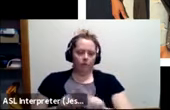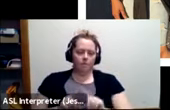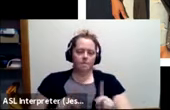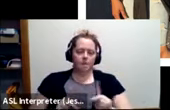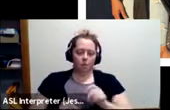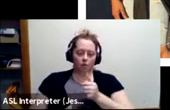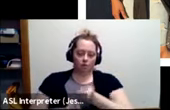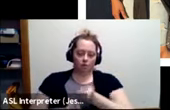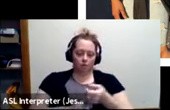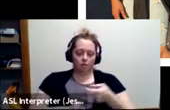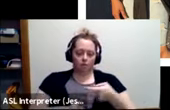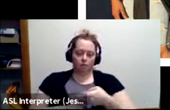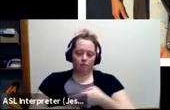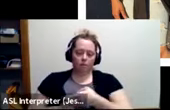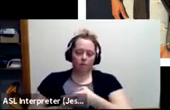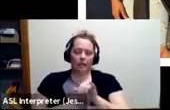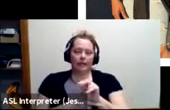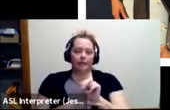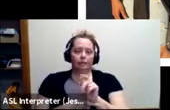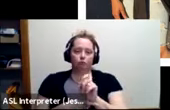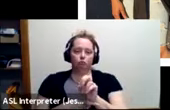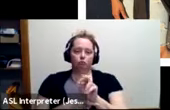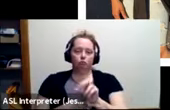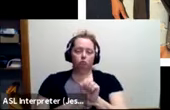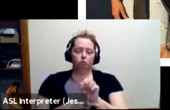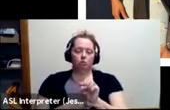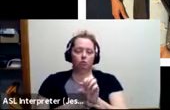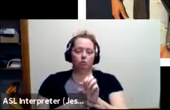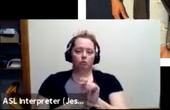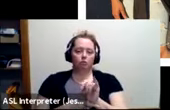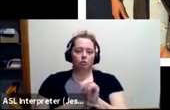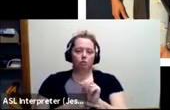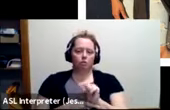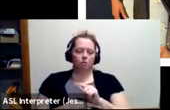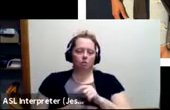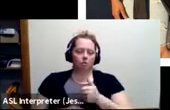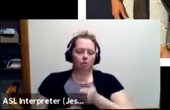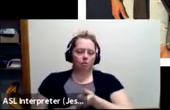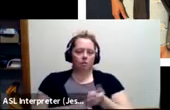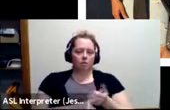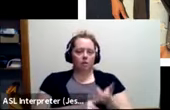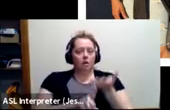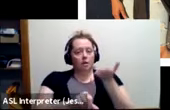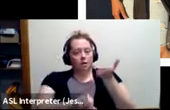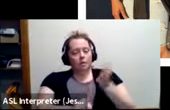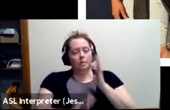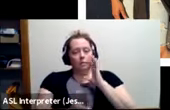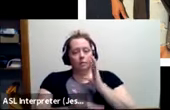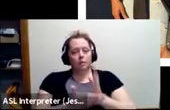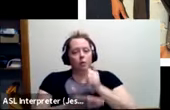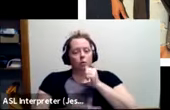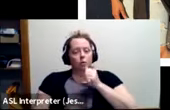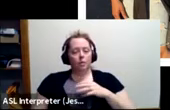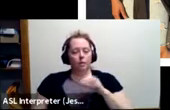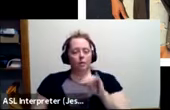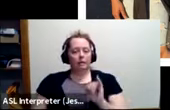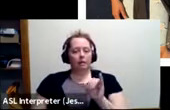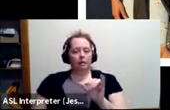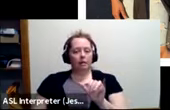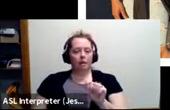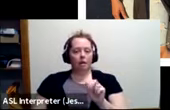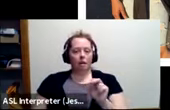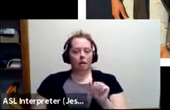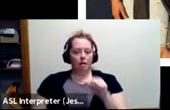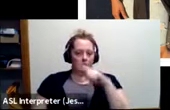Ayanna Dior is a Black trans woman who was fighting for her life in Minnesota to be met